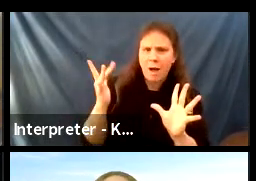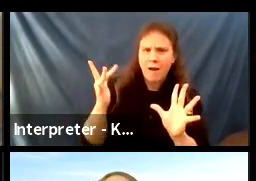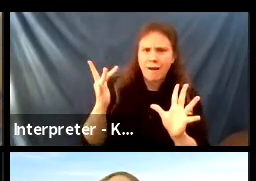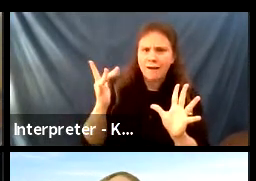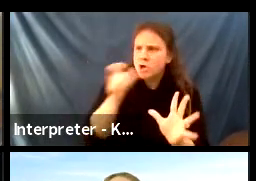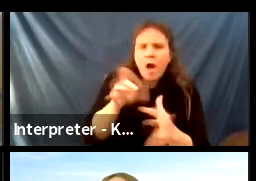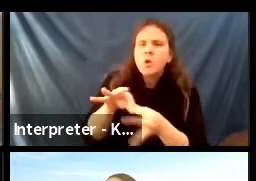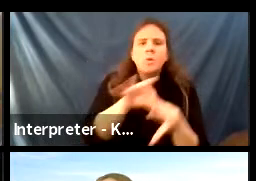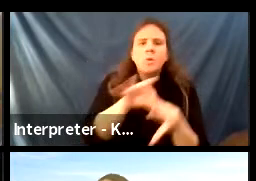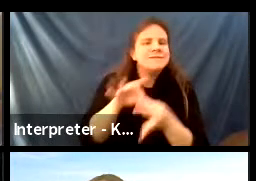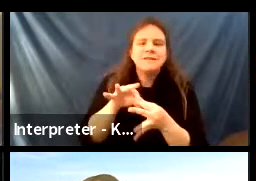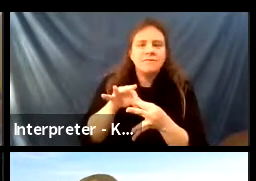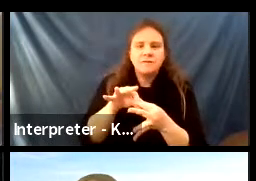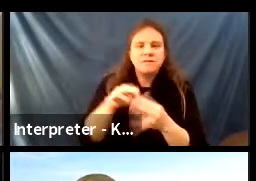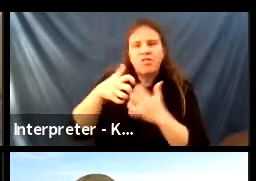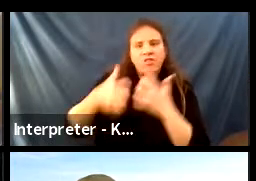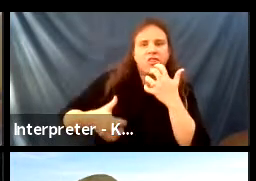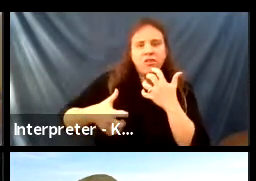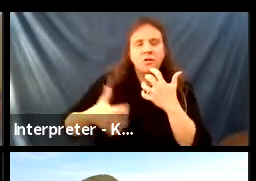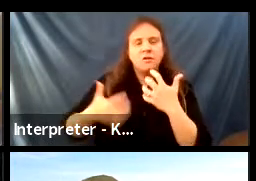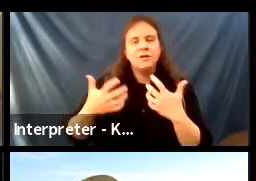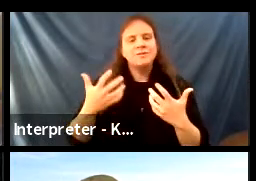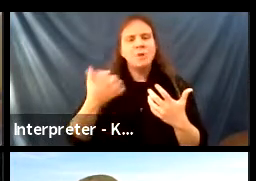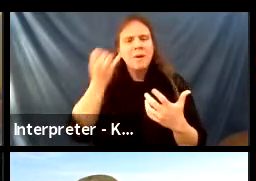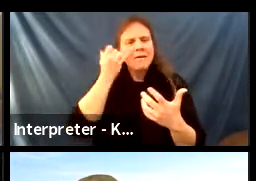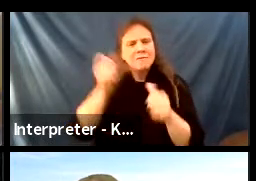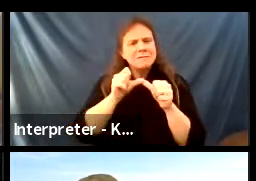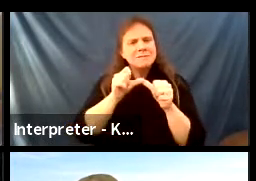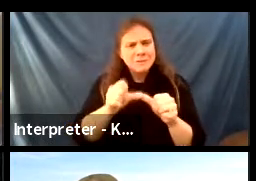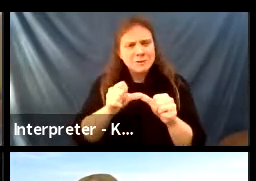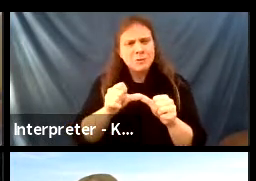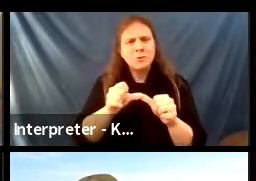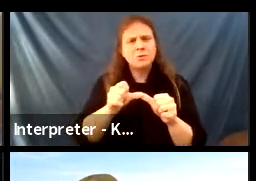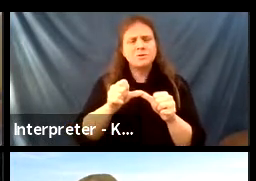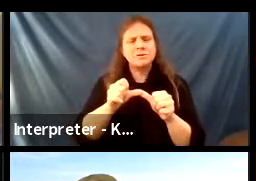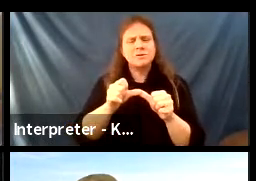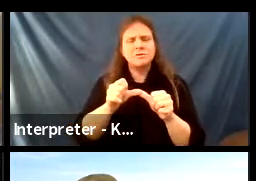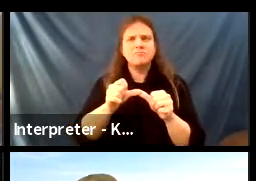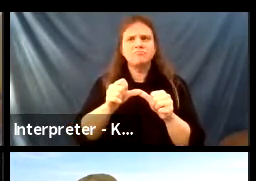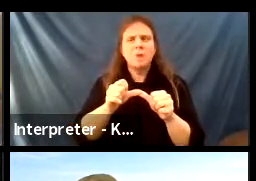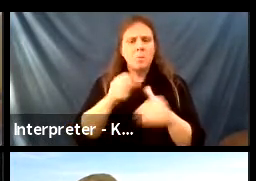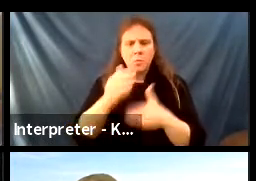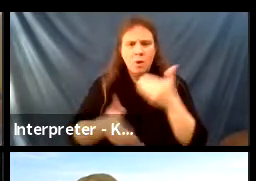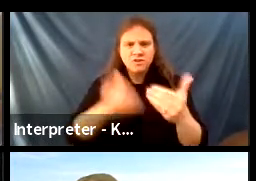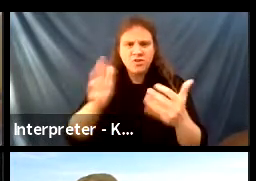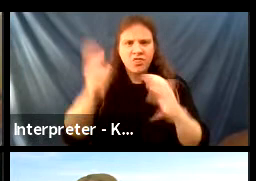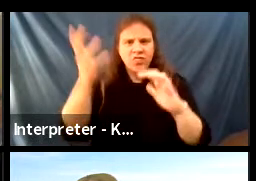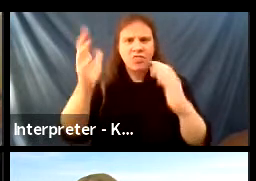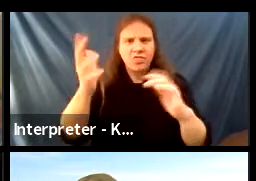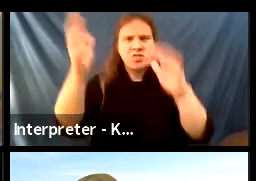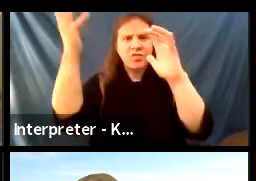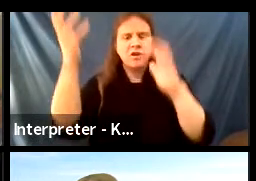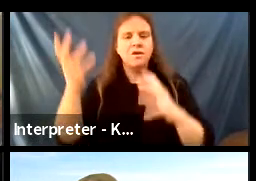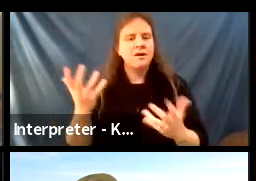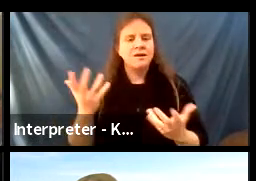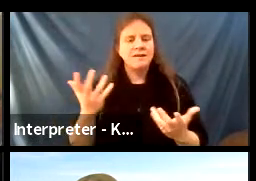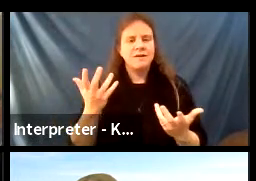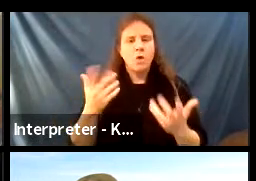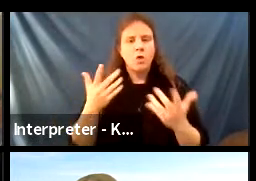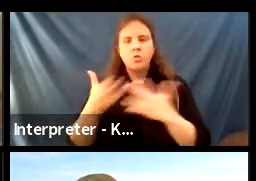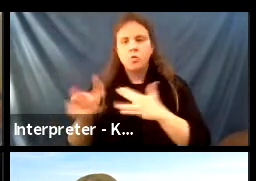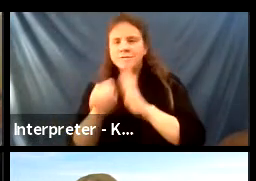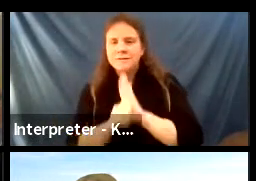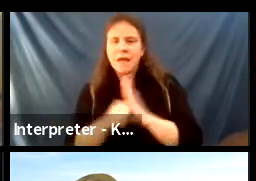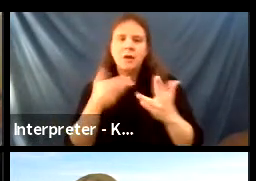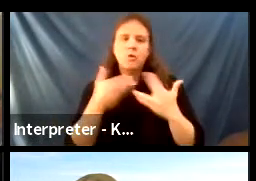move forward like that without some real clear guidance or directive from the state to the counties and to the private sector partners that this is the way it's